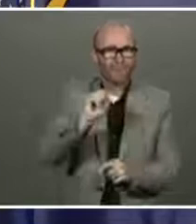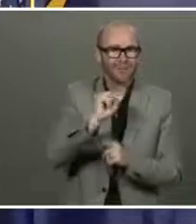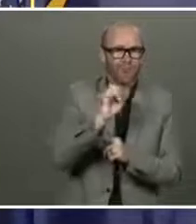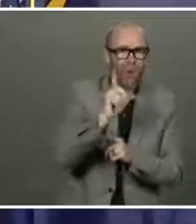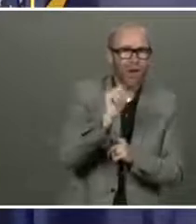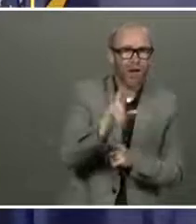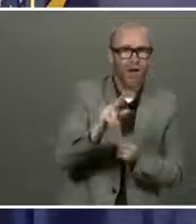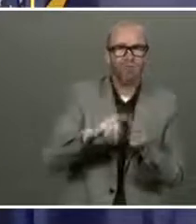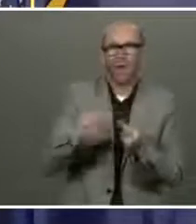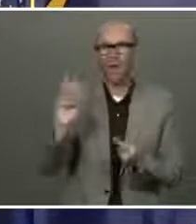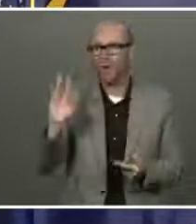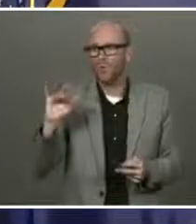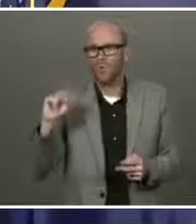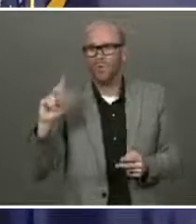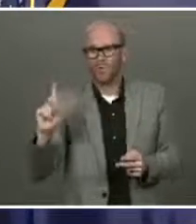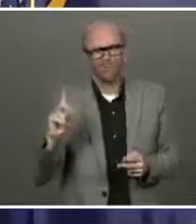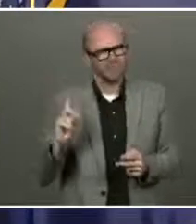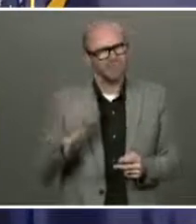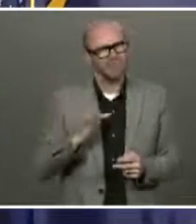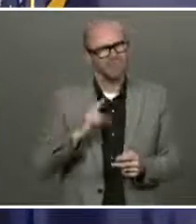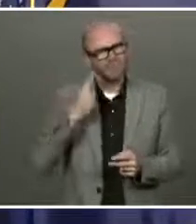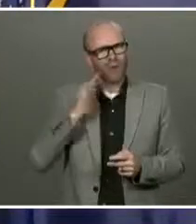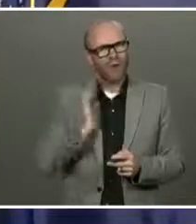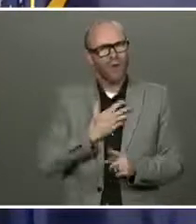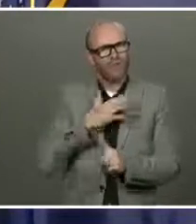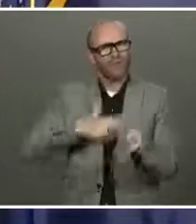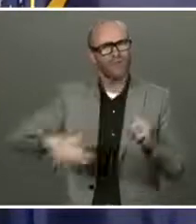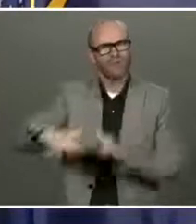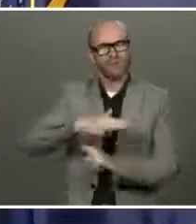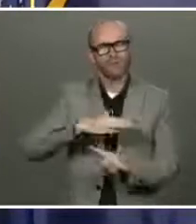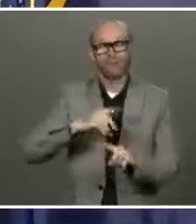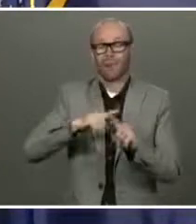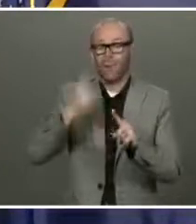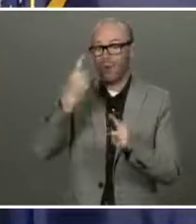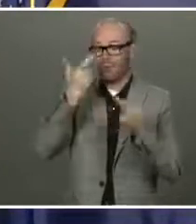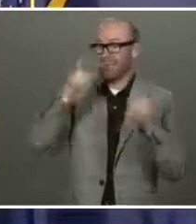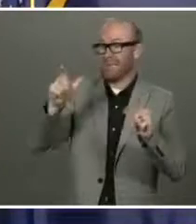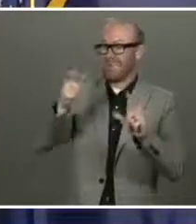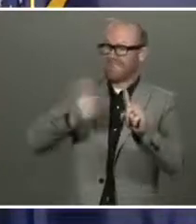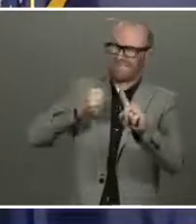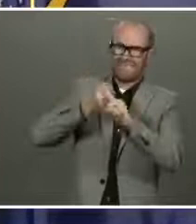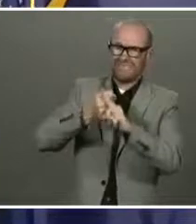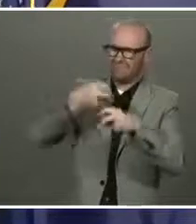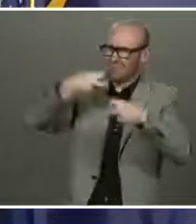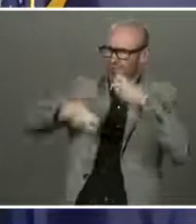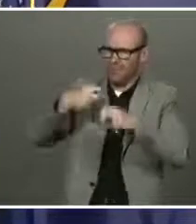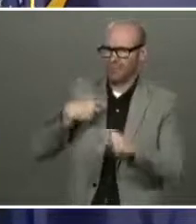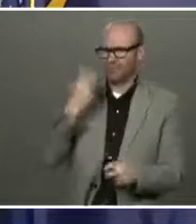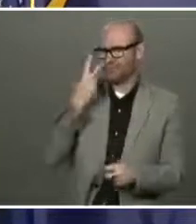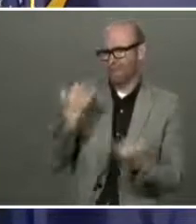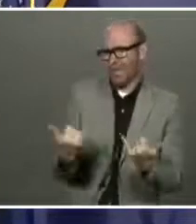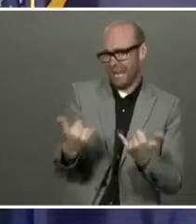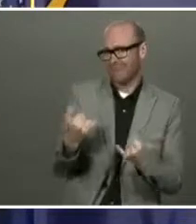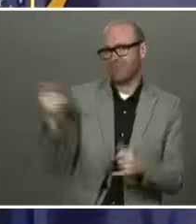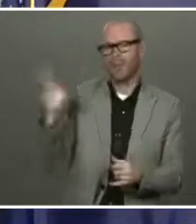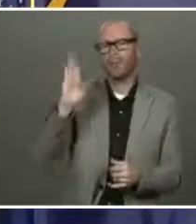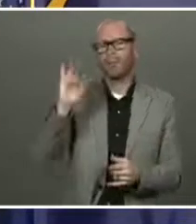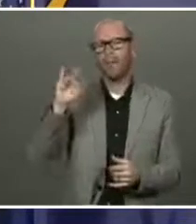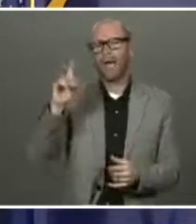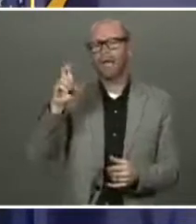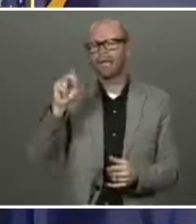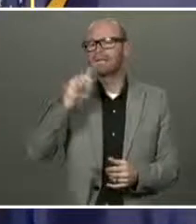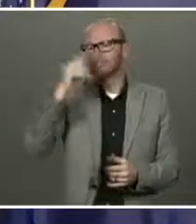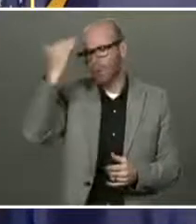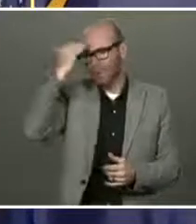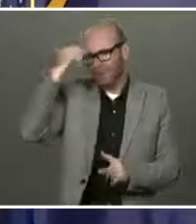And the one major area that we're really running into right now, and the Biden administration is aware of this, and I will tell